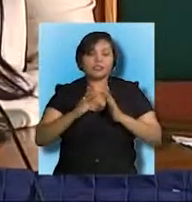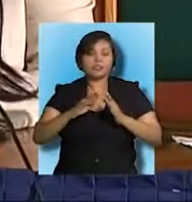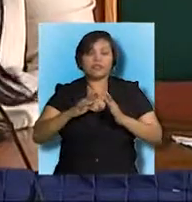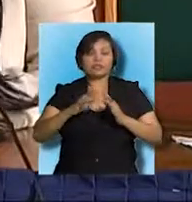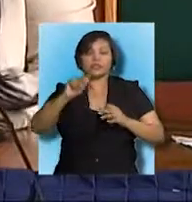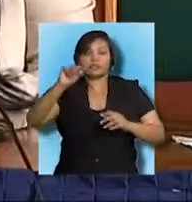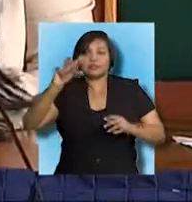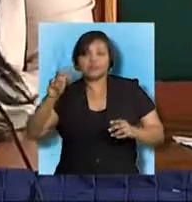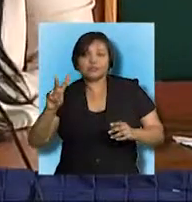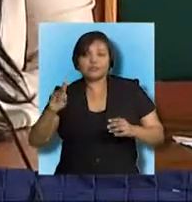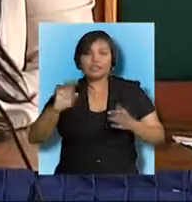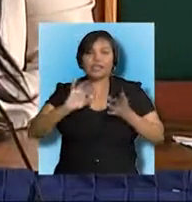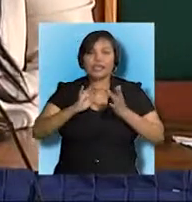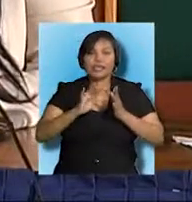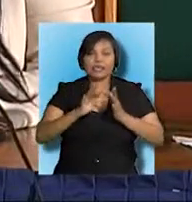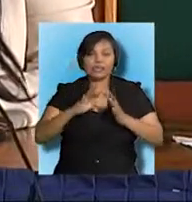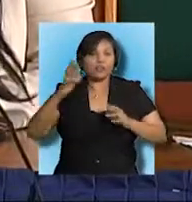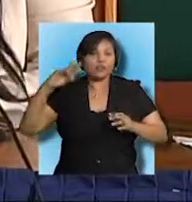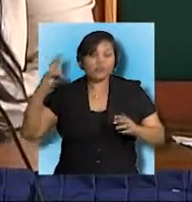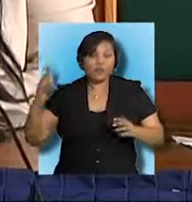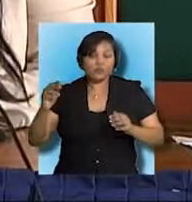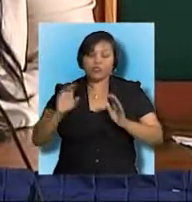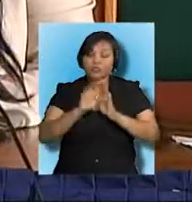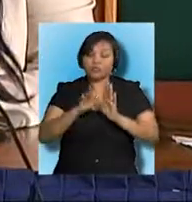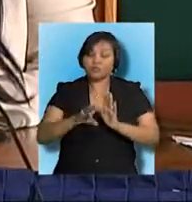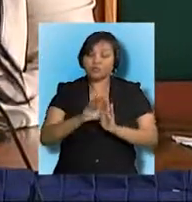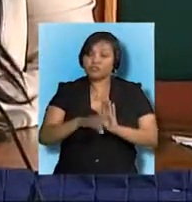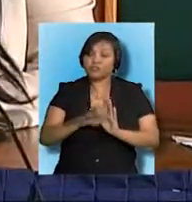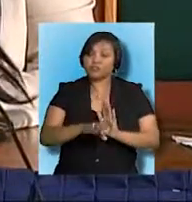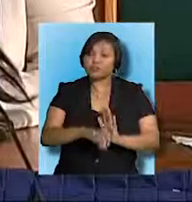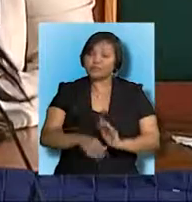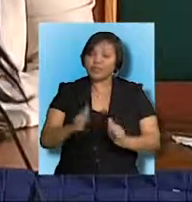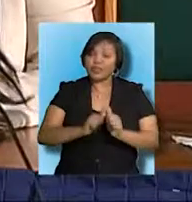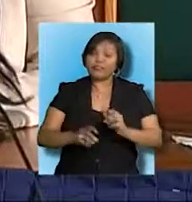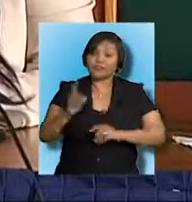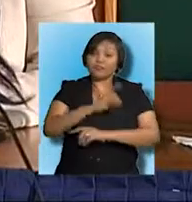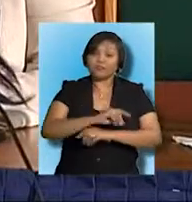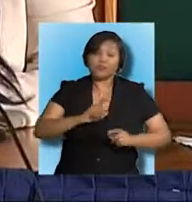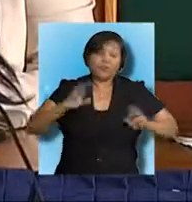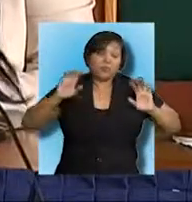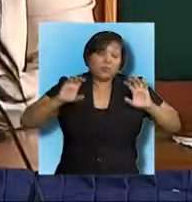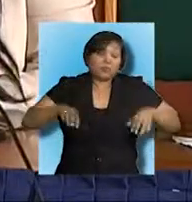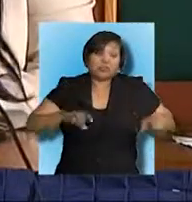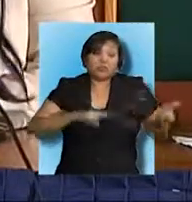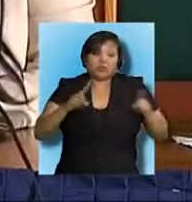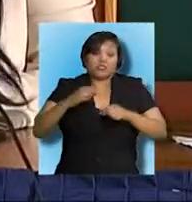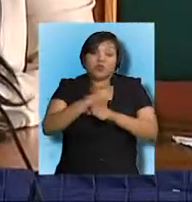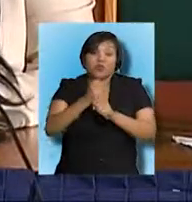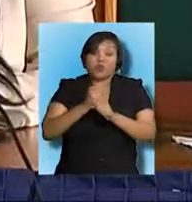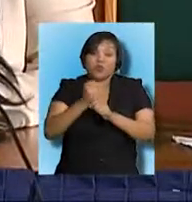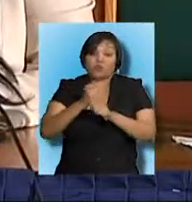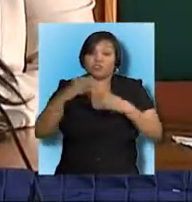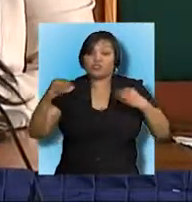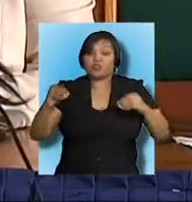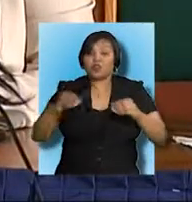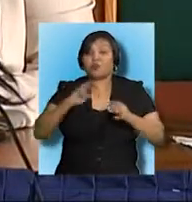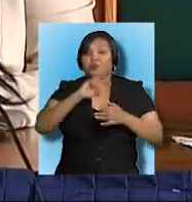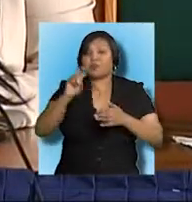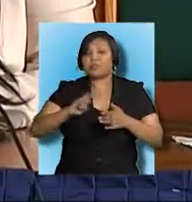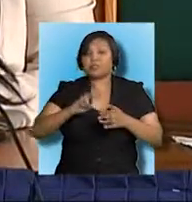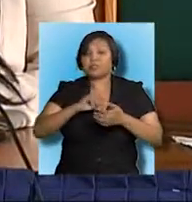getting cheaper and cheaper every day. You could go to a coffee place or a pizza place and